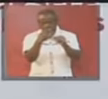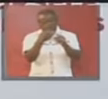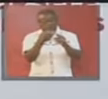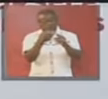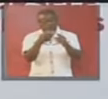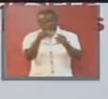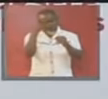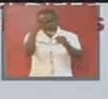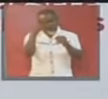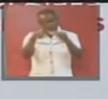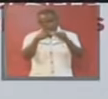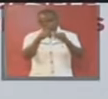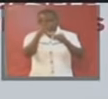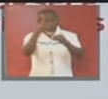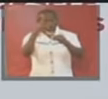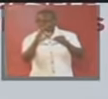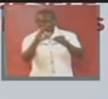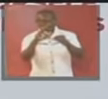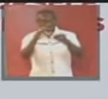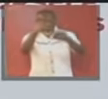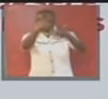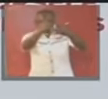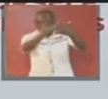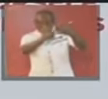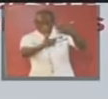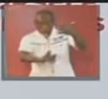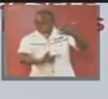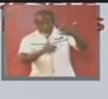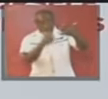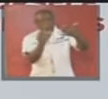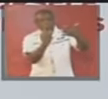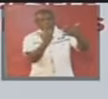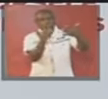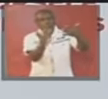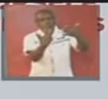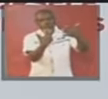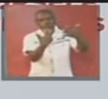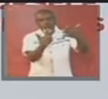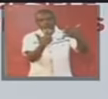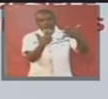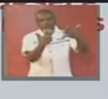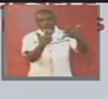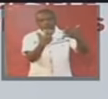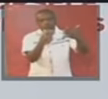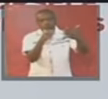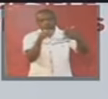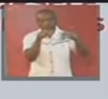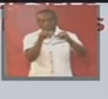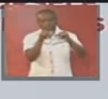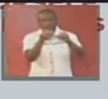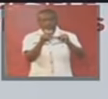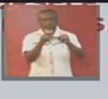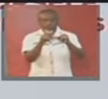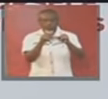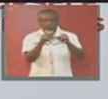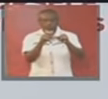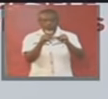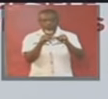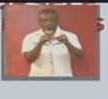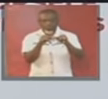The remaining reds have mainly to do with the logistics of which vaccine we are to